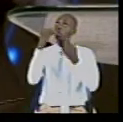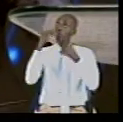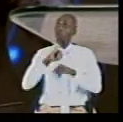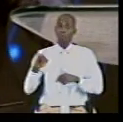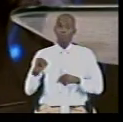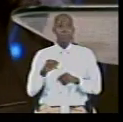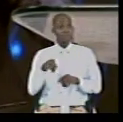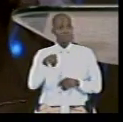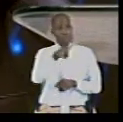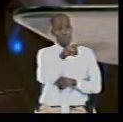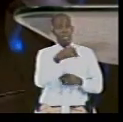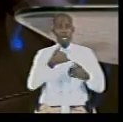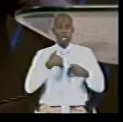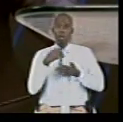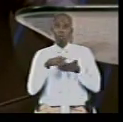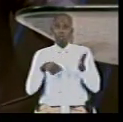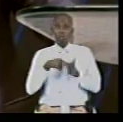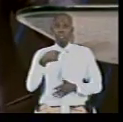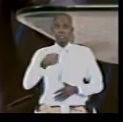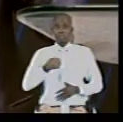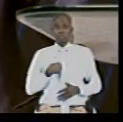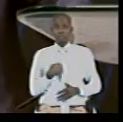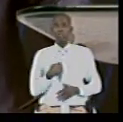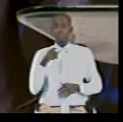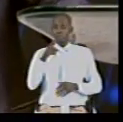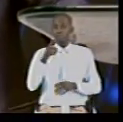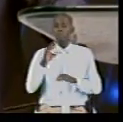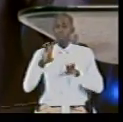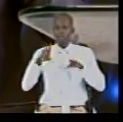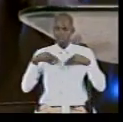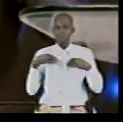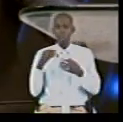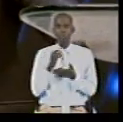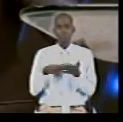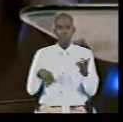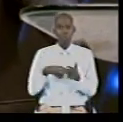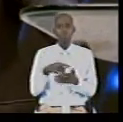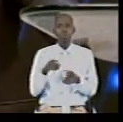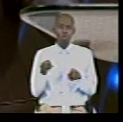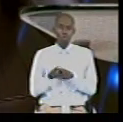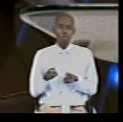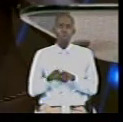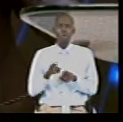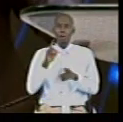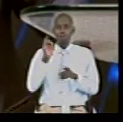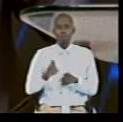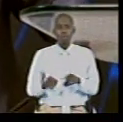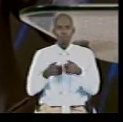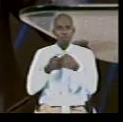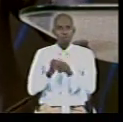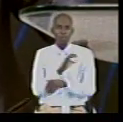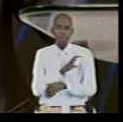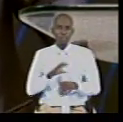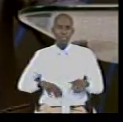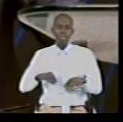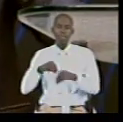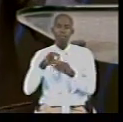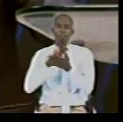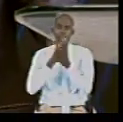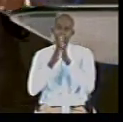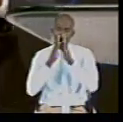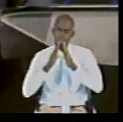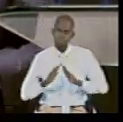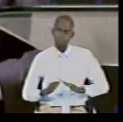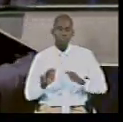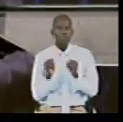I'm taking the correction. Make sure that you are found of him in peace, without spot and